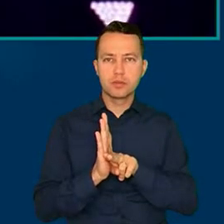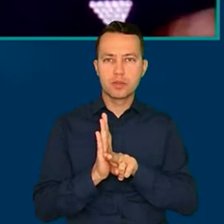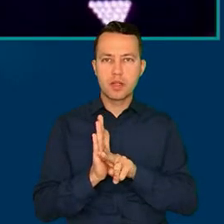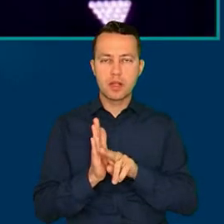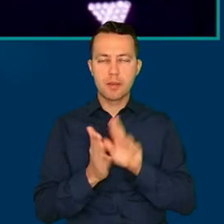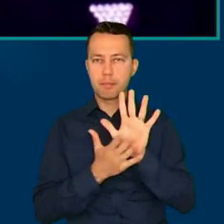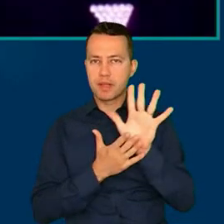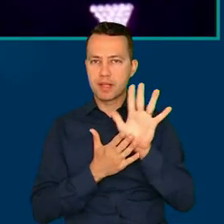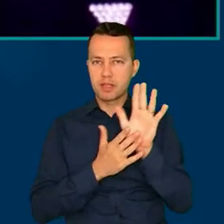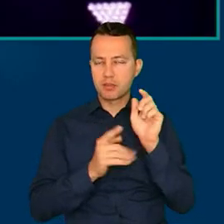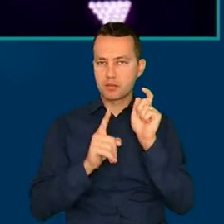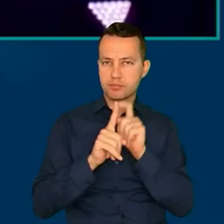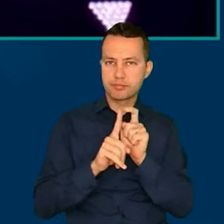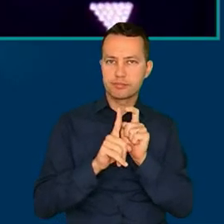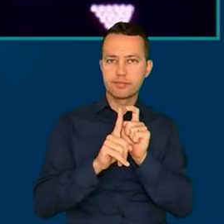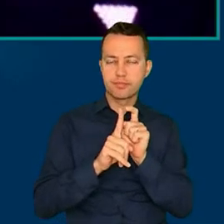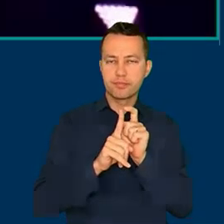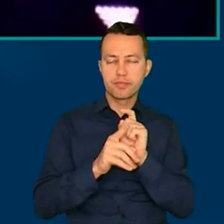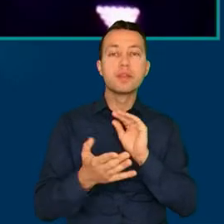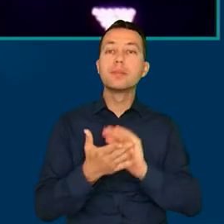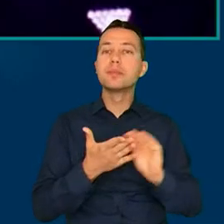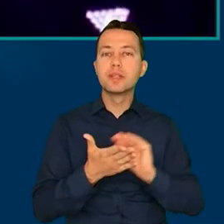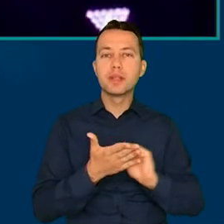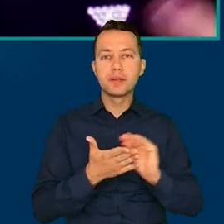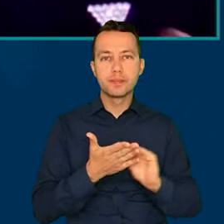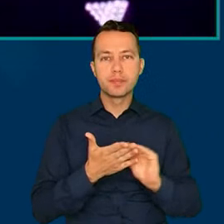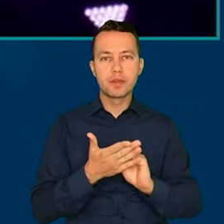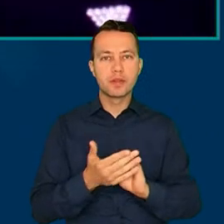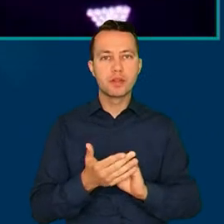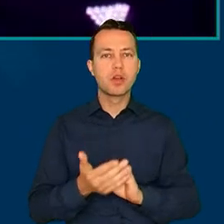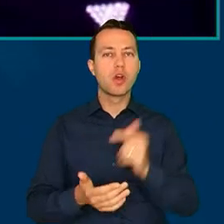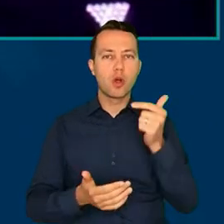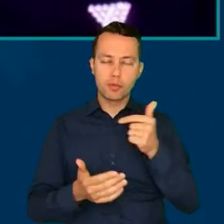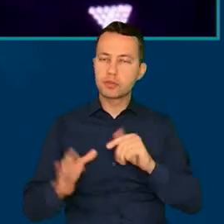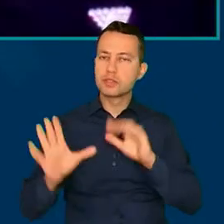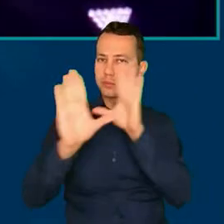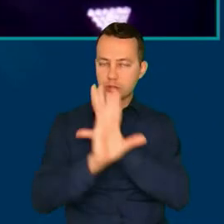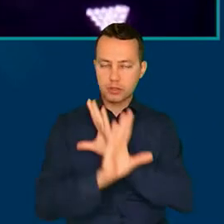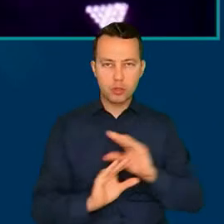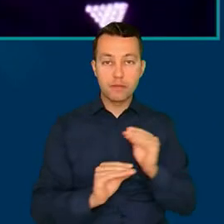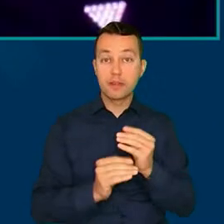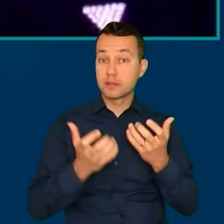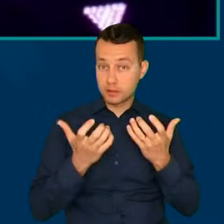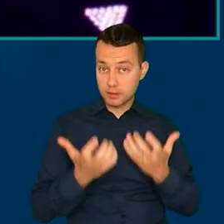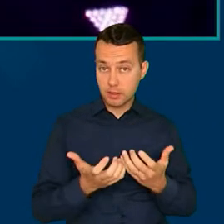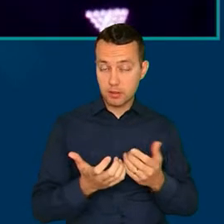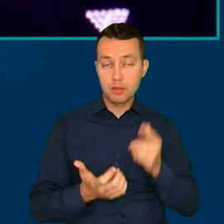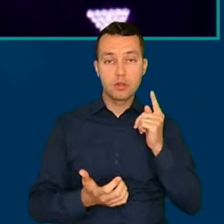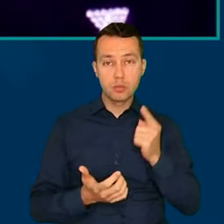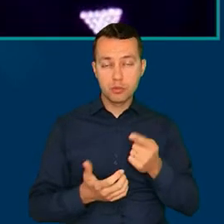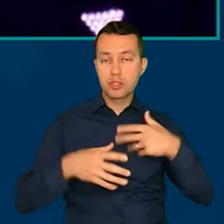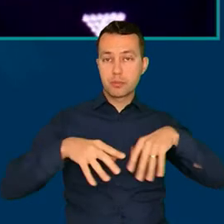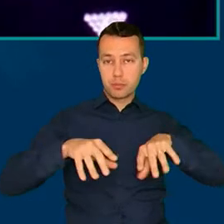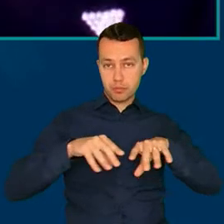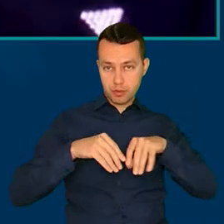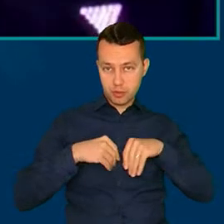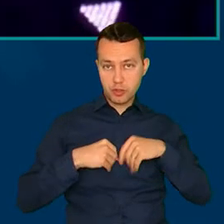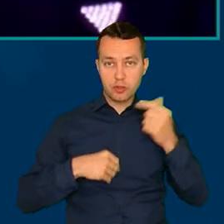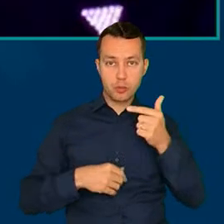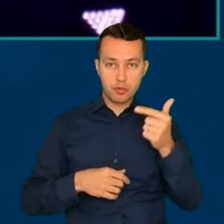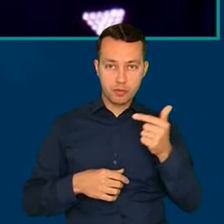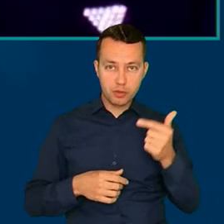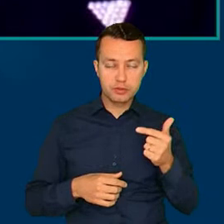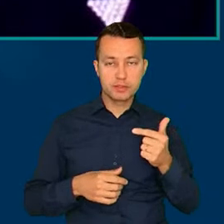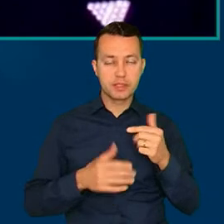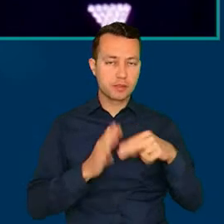it. So guideline 15. Here we can see that in order to comply with this